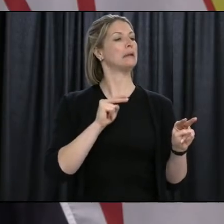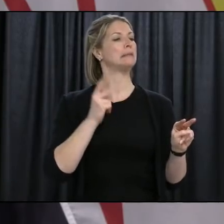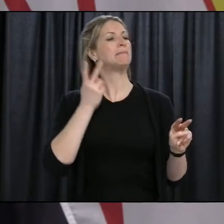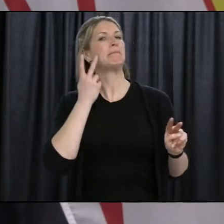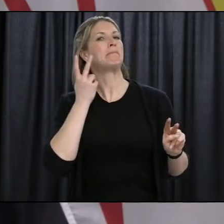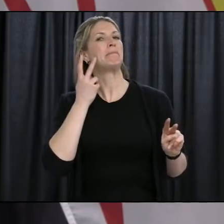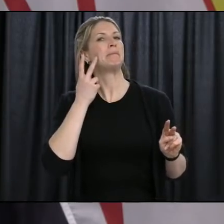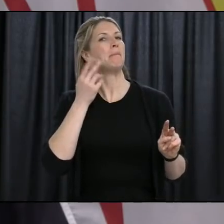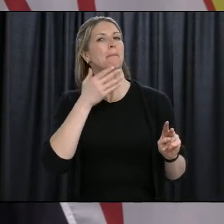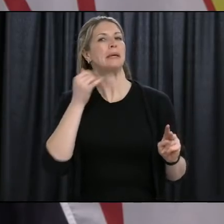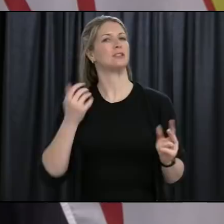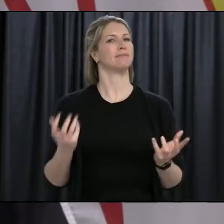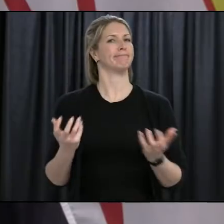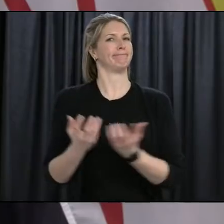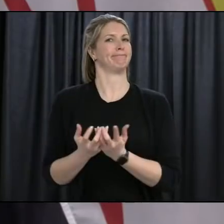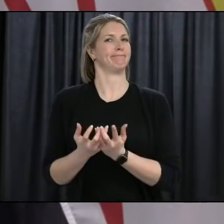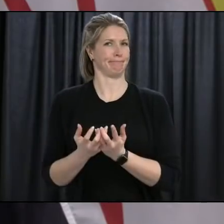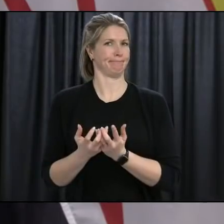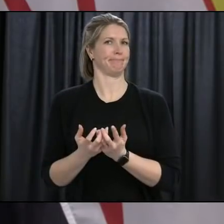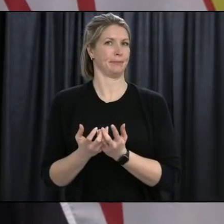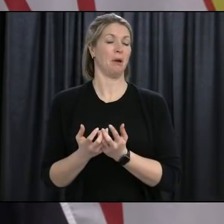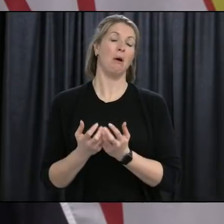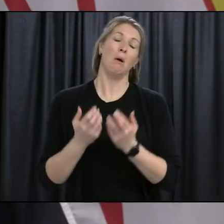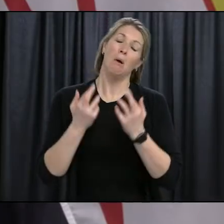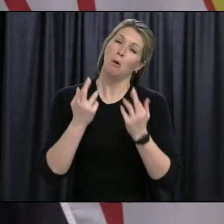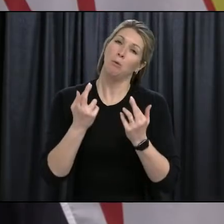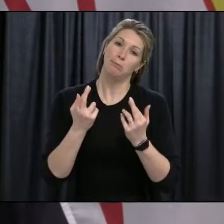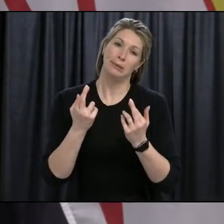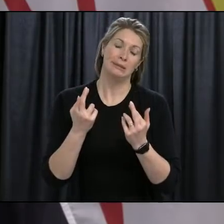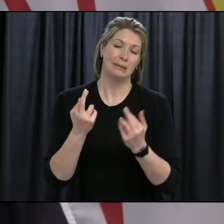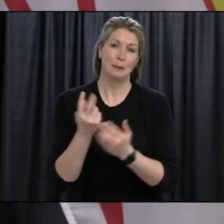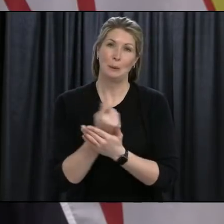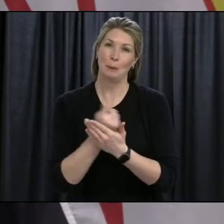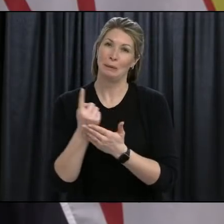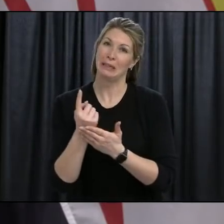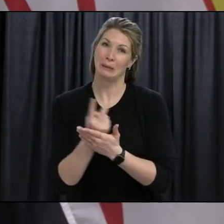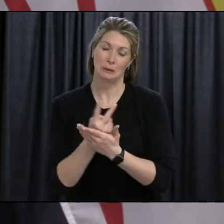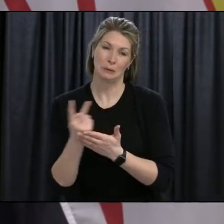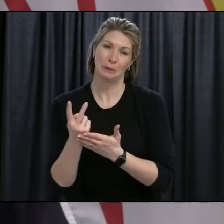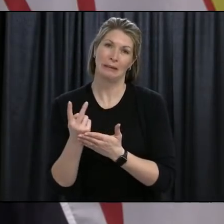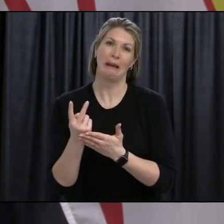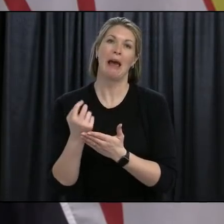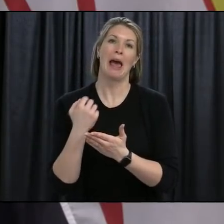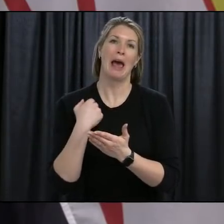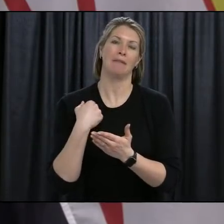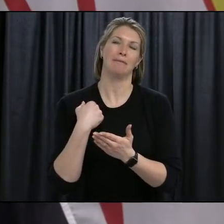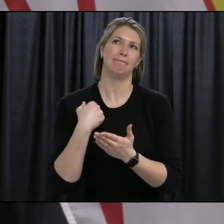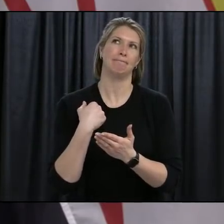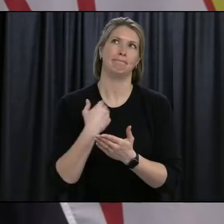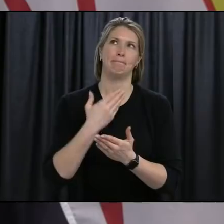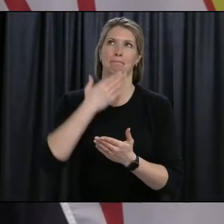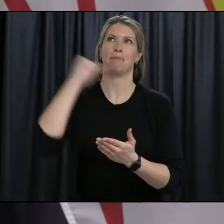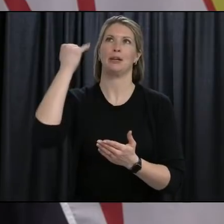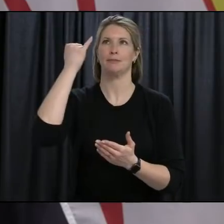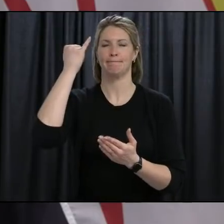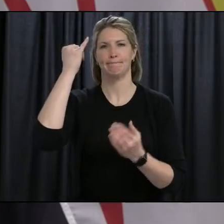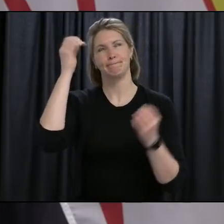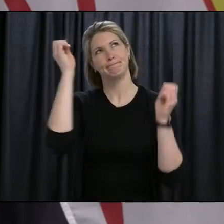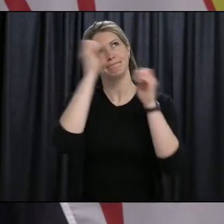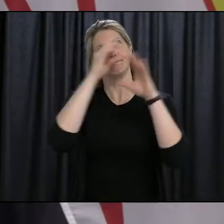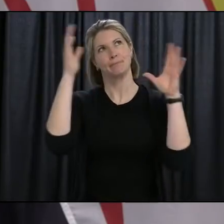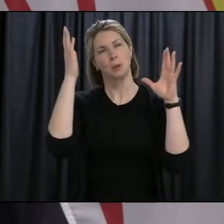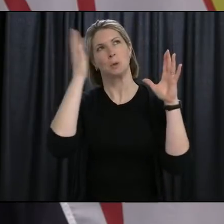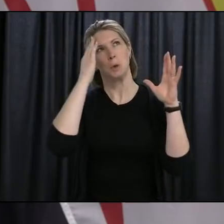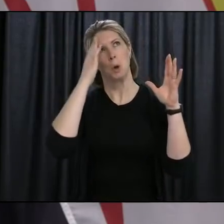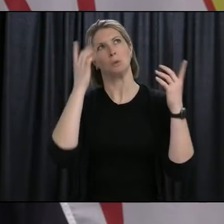for everybody as in the coming few weeks. But it isn't something